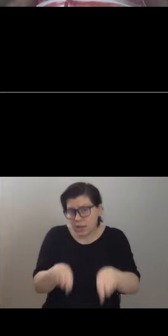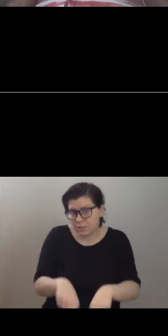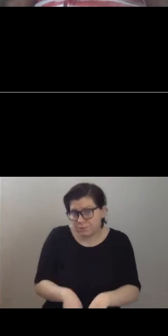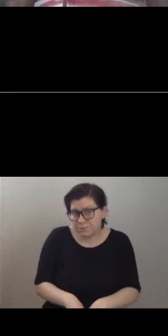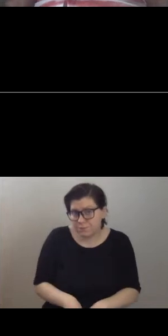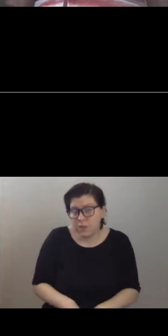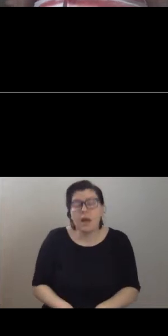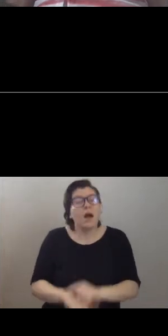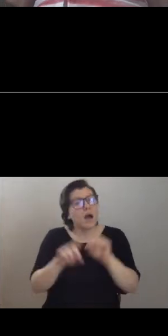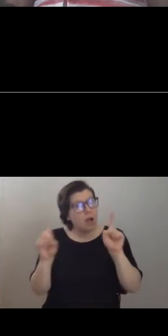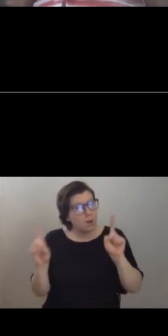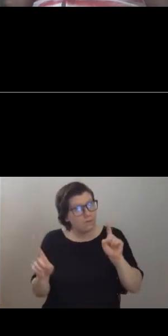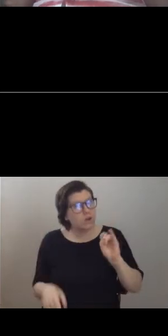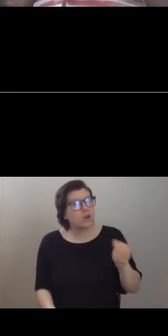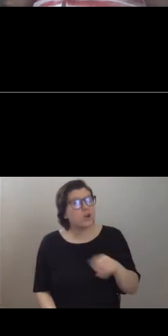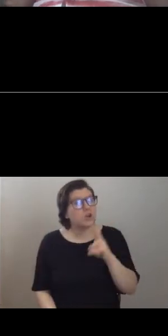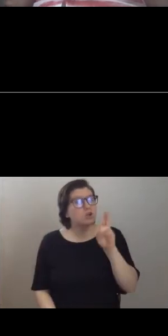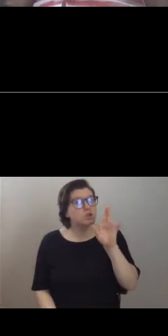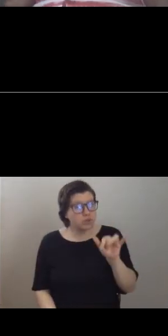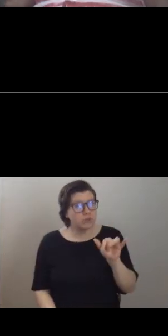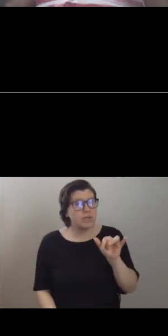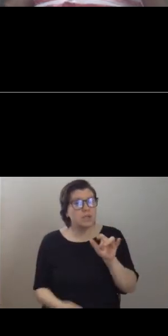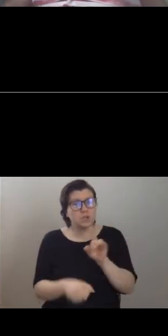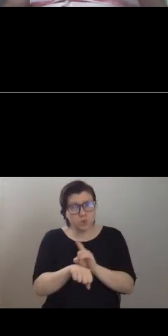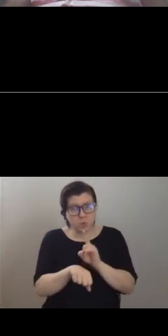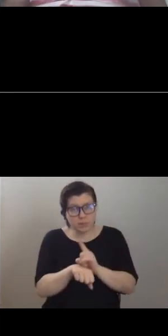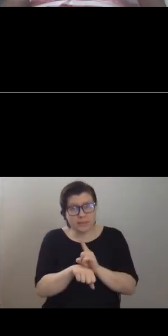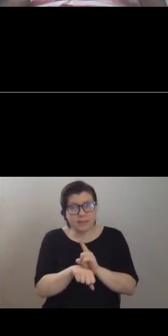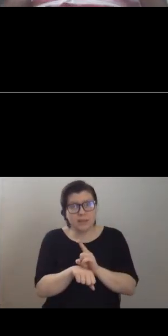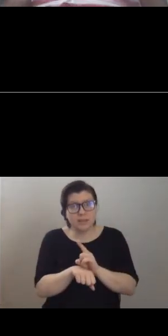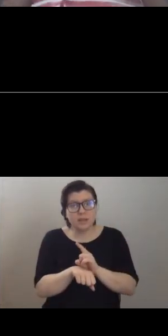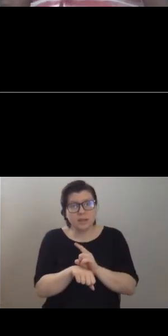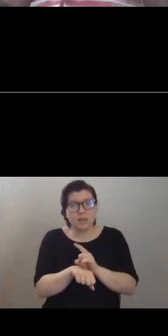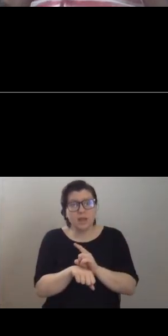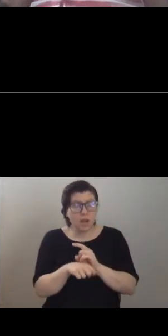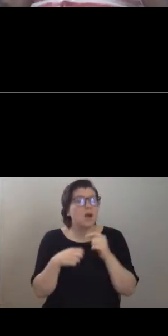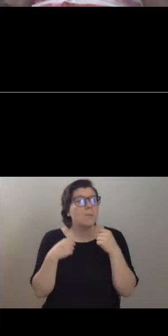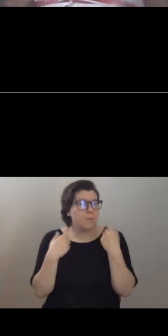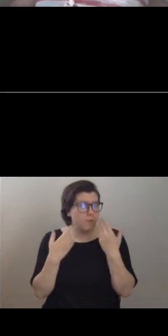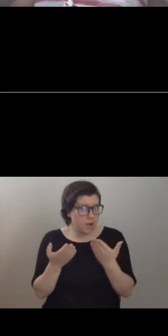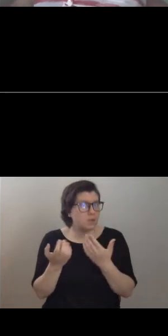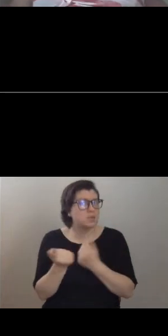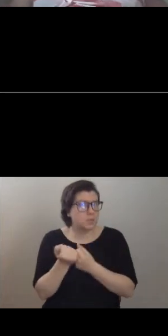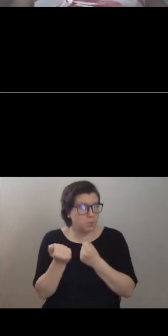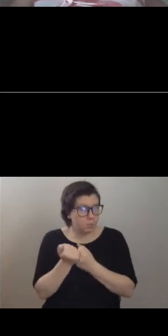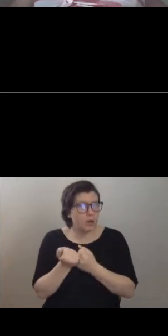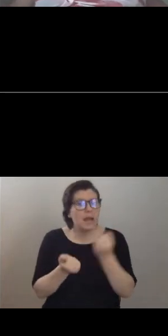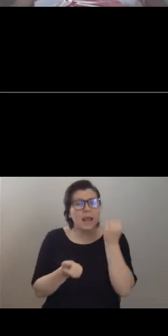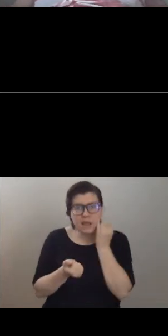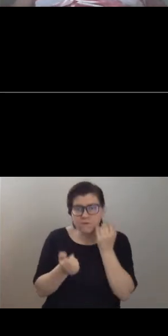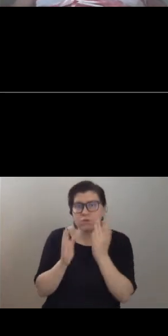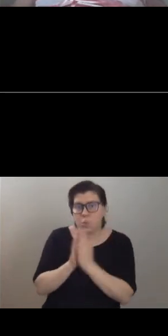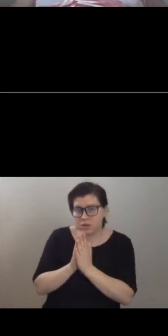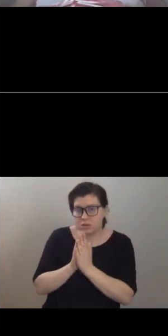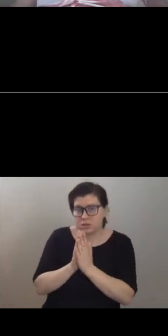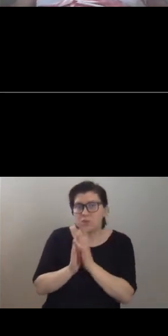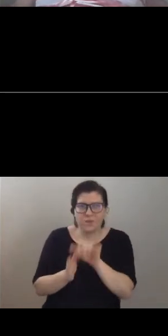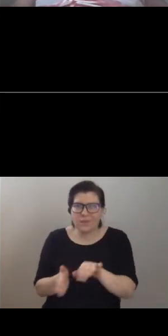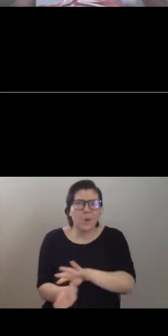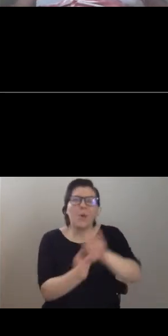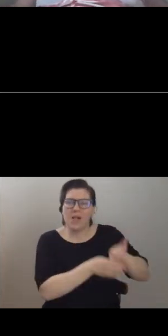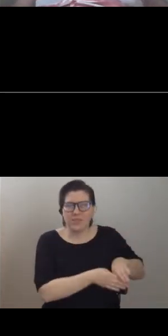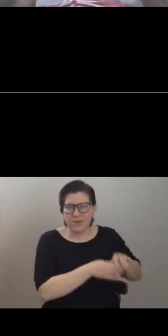jury duty does provide support if requested. So that's a whole nother topic